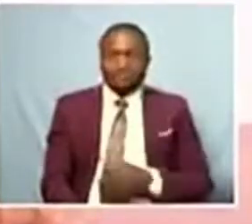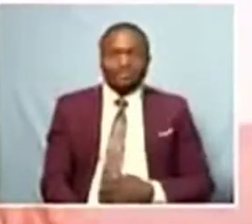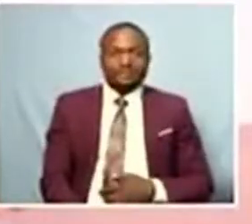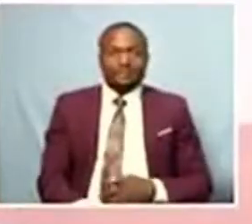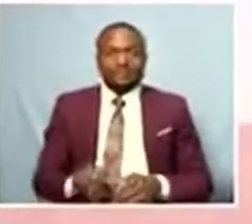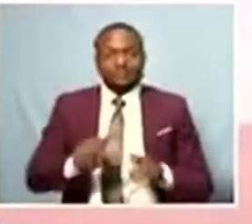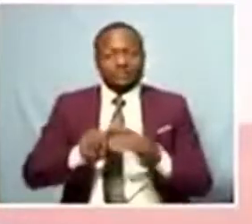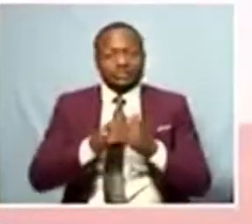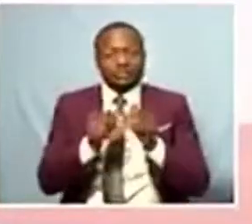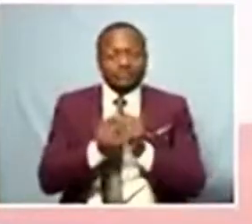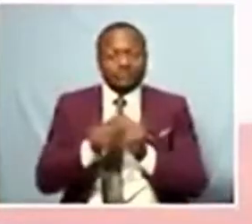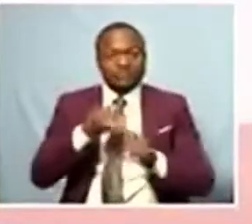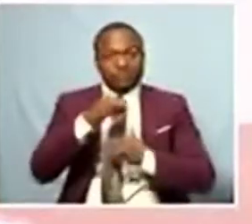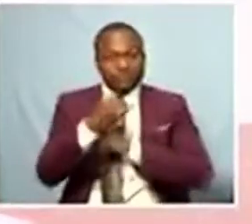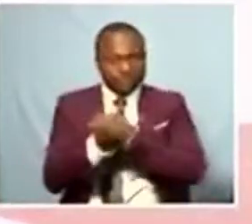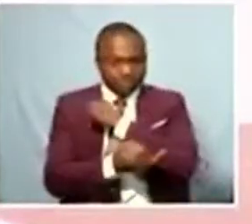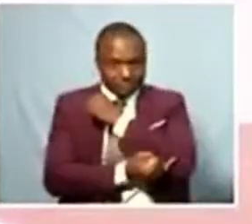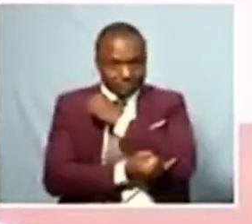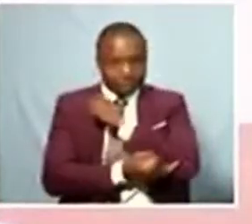Starting with the introduction,